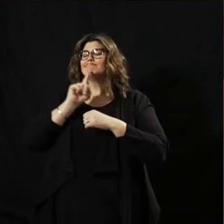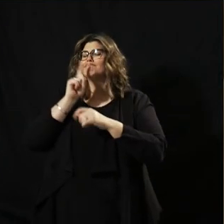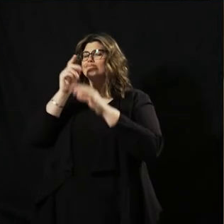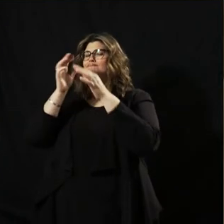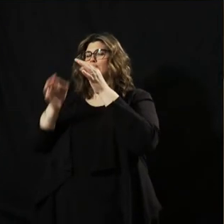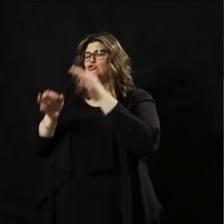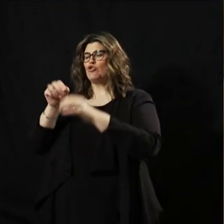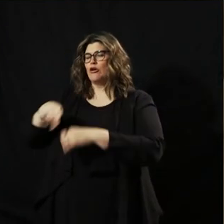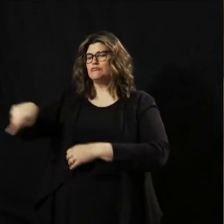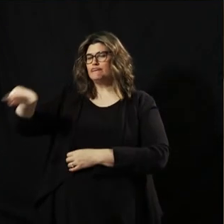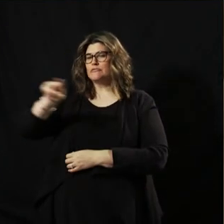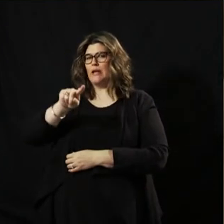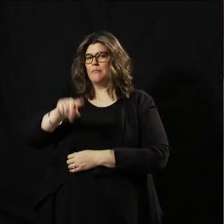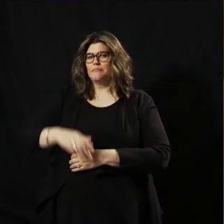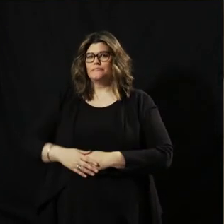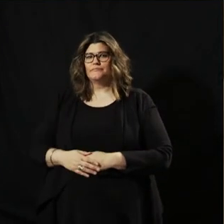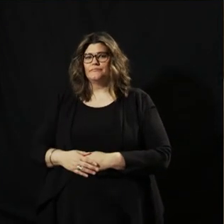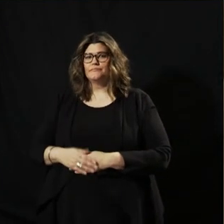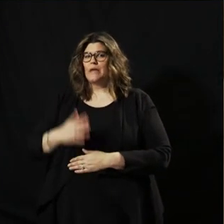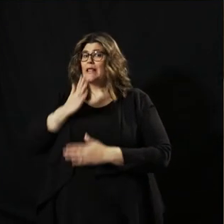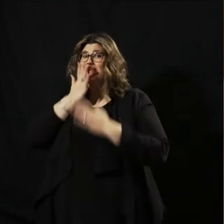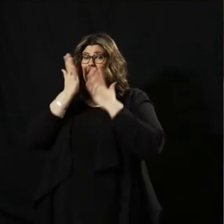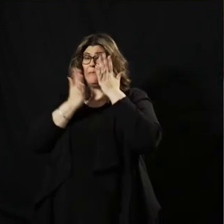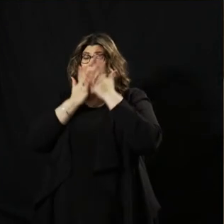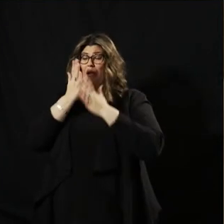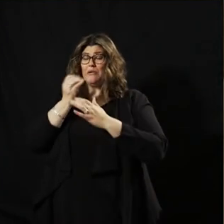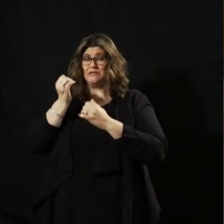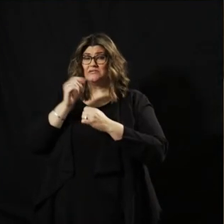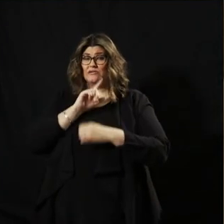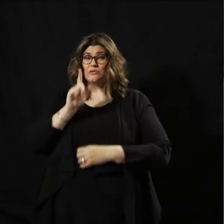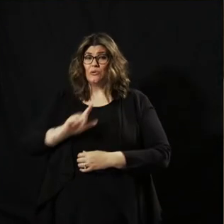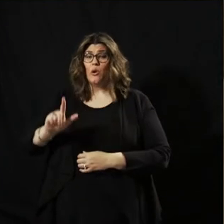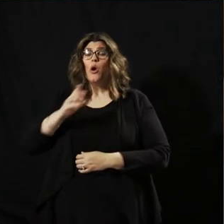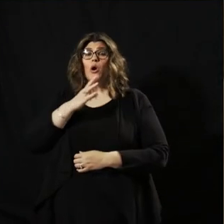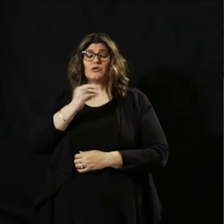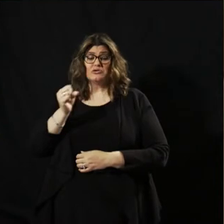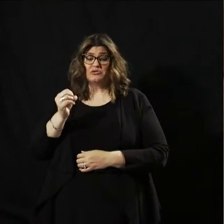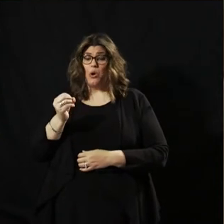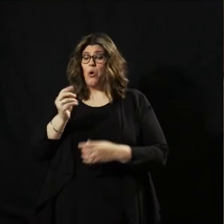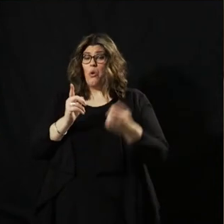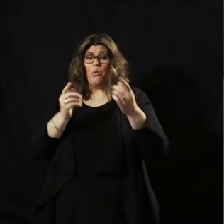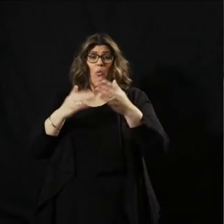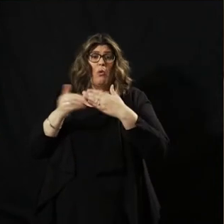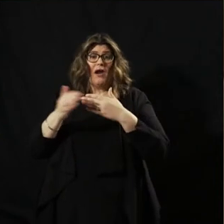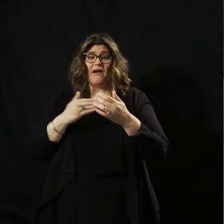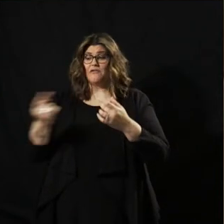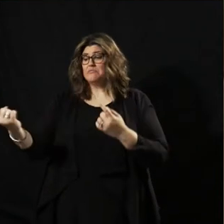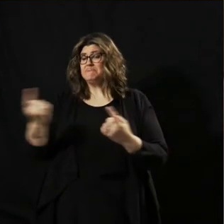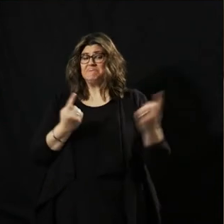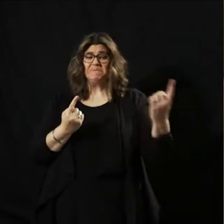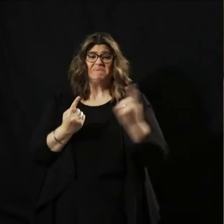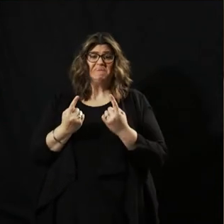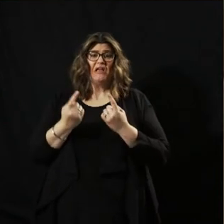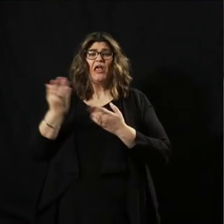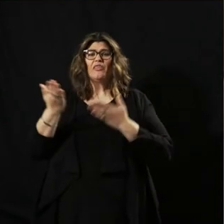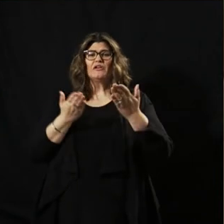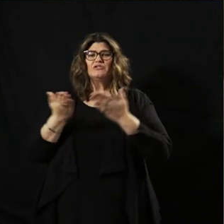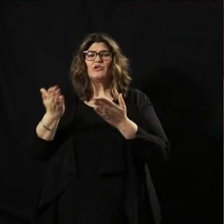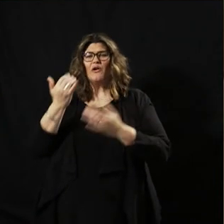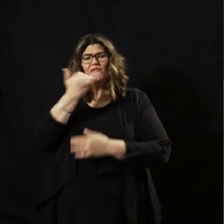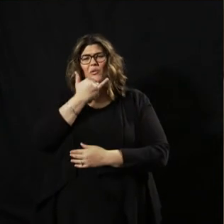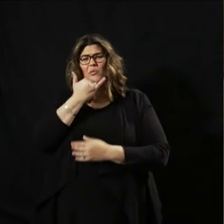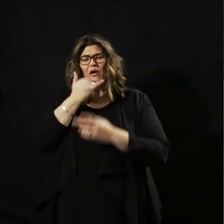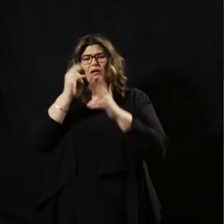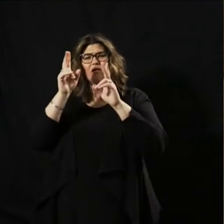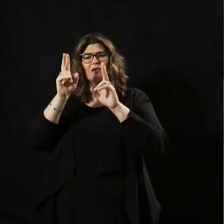But when they came among the nations, wherever they came, they served to profane my holy name, because